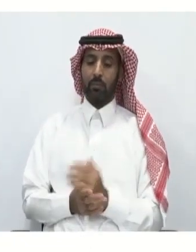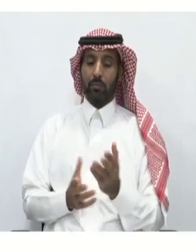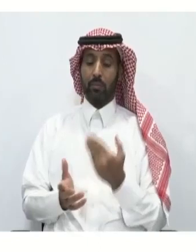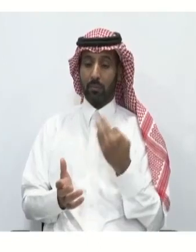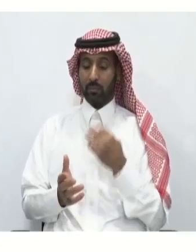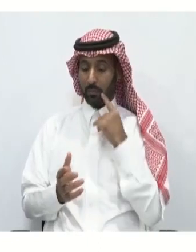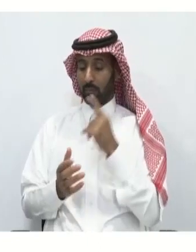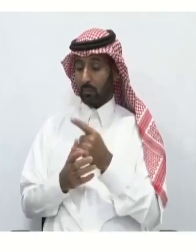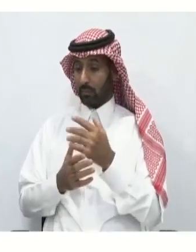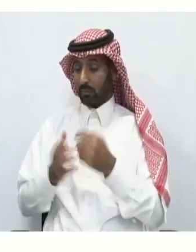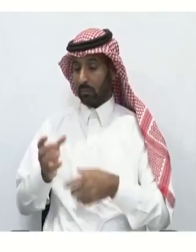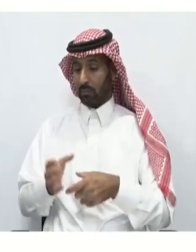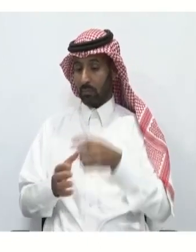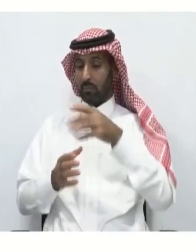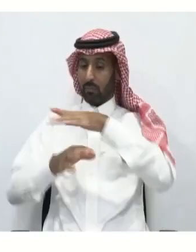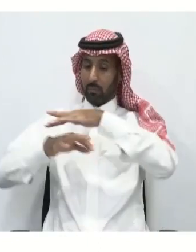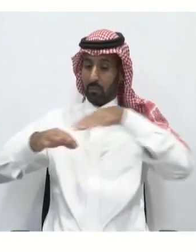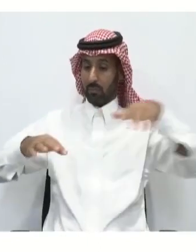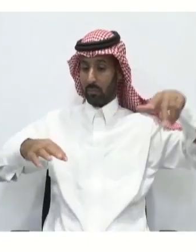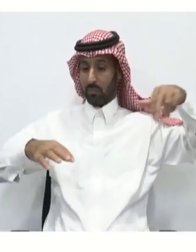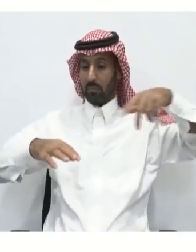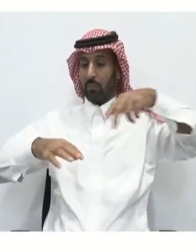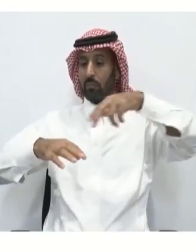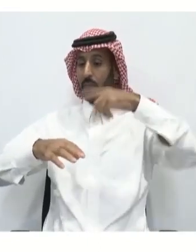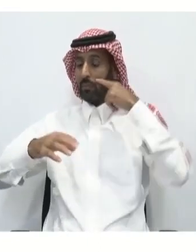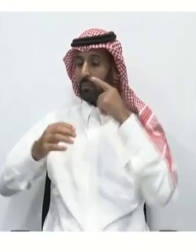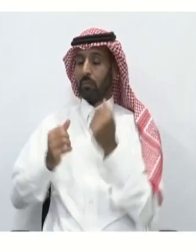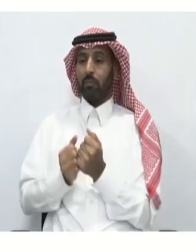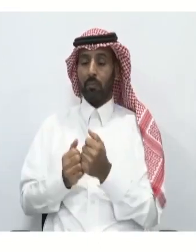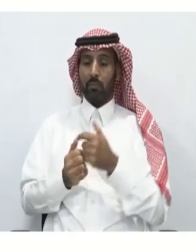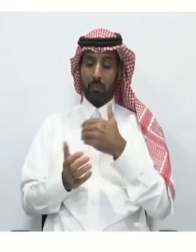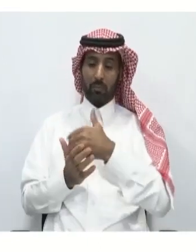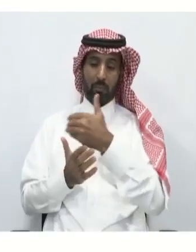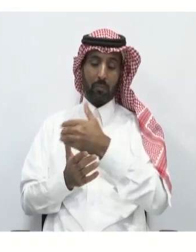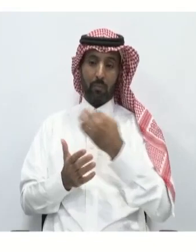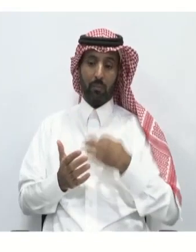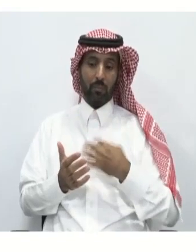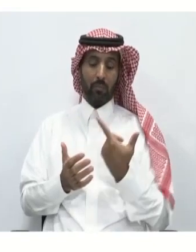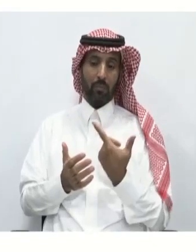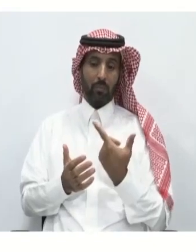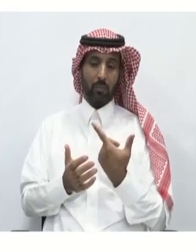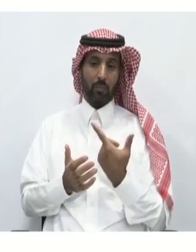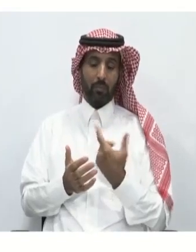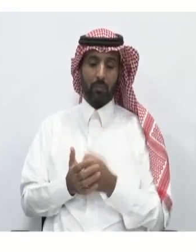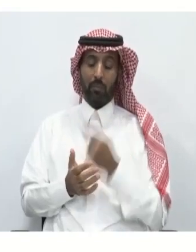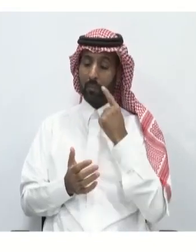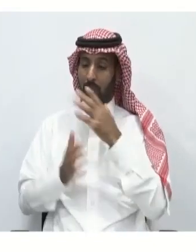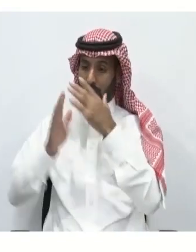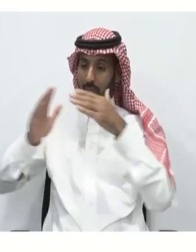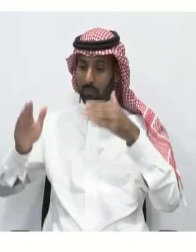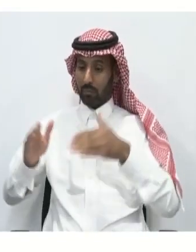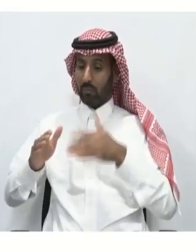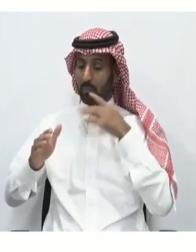In addition to the elevated construction, there are other eco-friendly design features. For example, the camps use